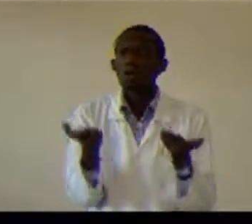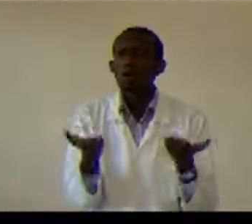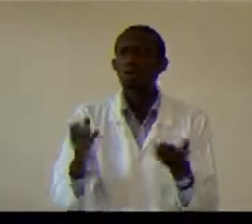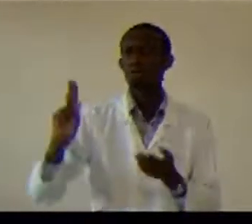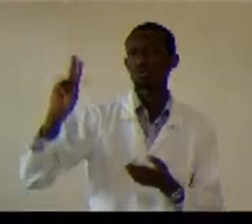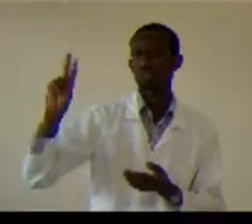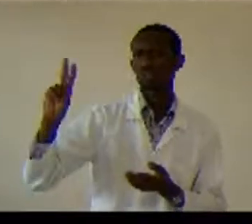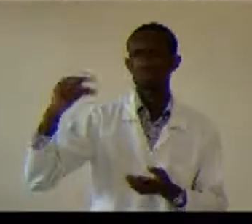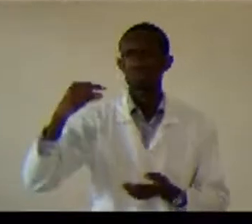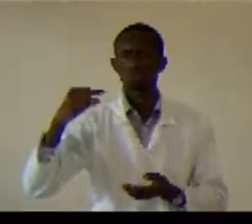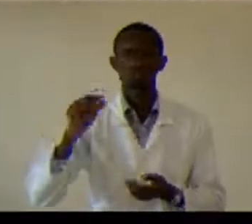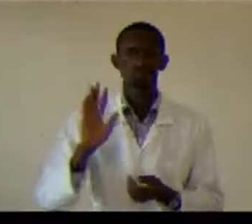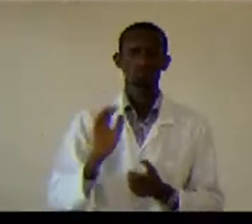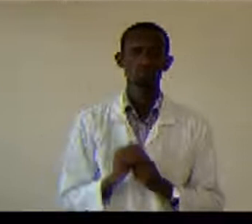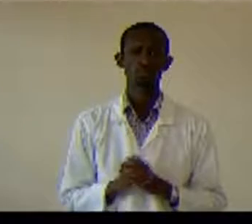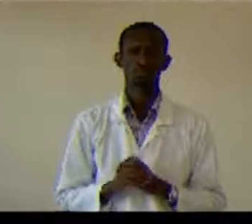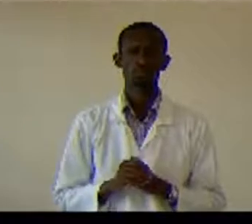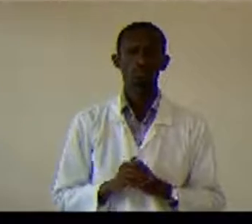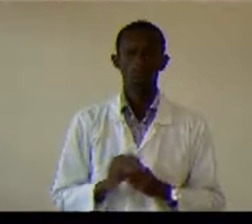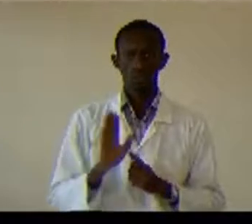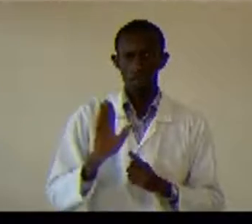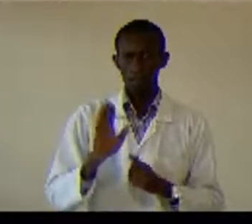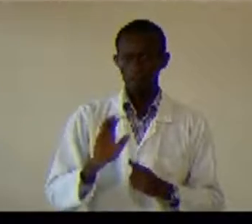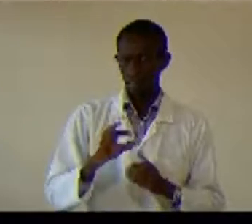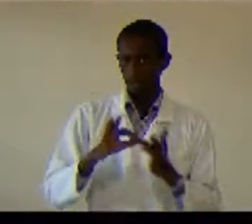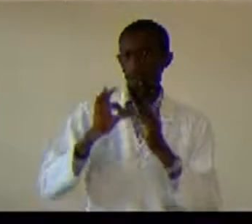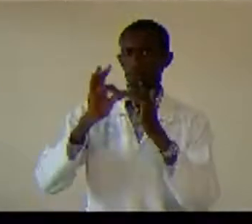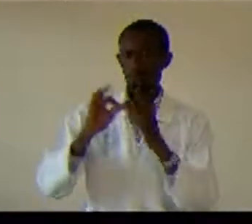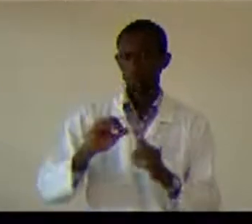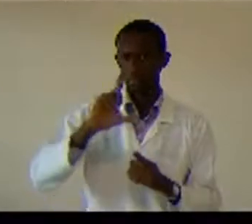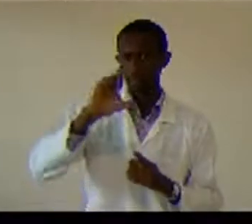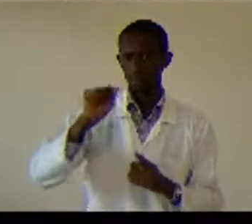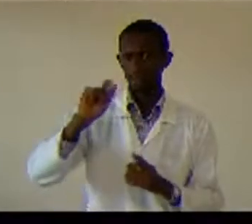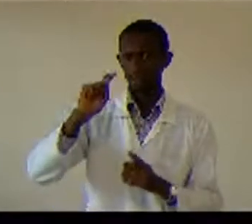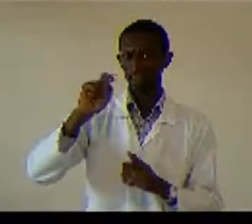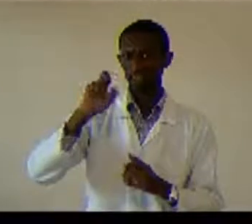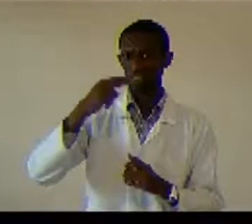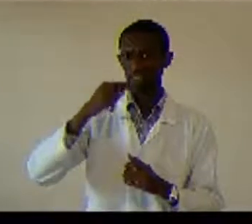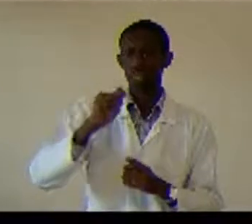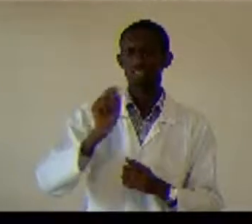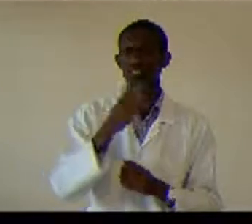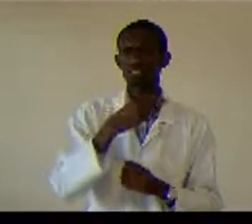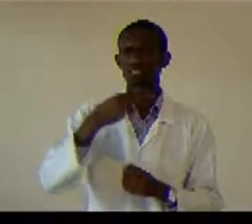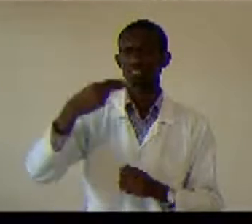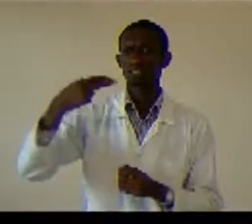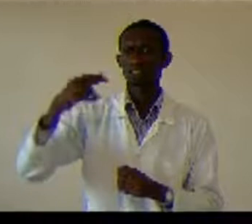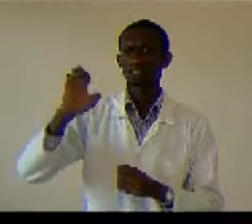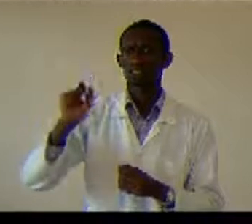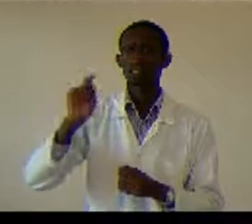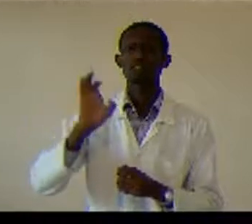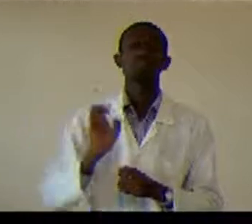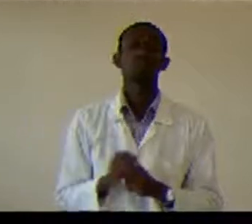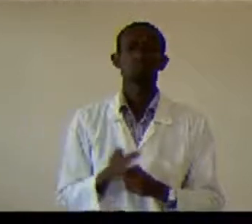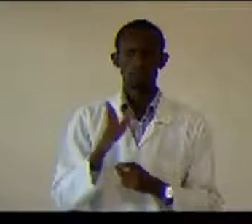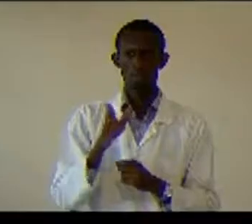so what is the SI unit of a specific latent heat? The SI unit is going to be joules divided